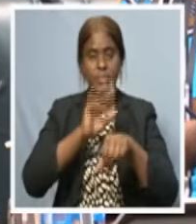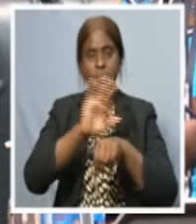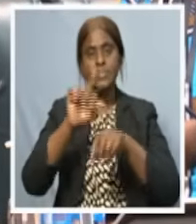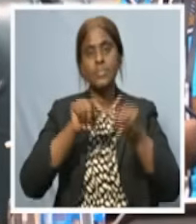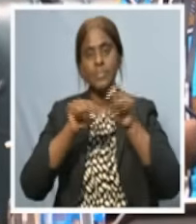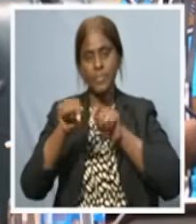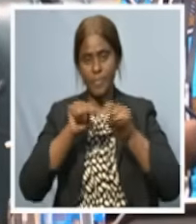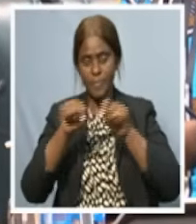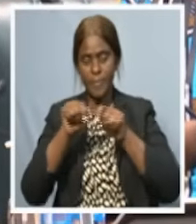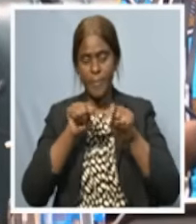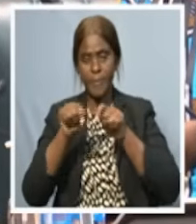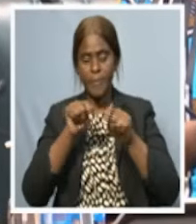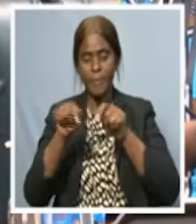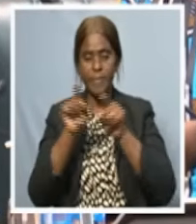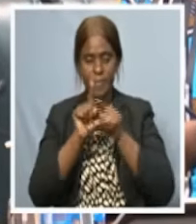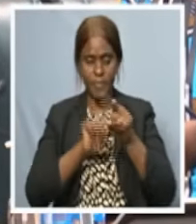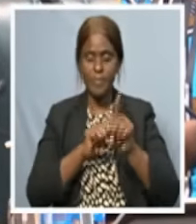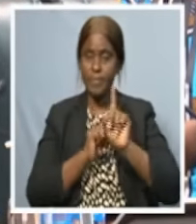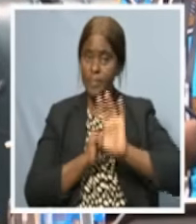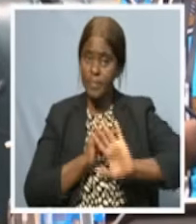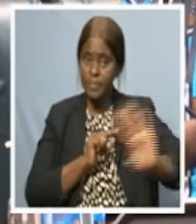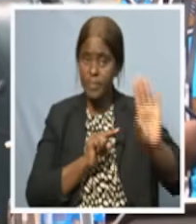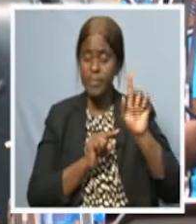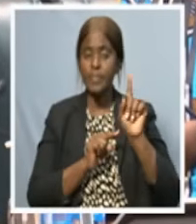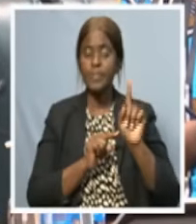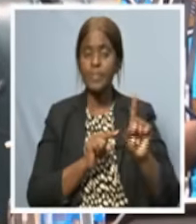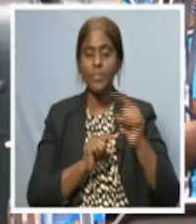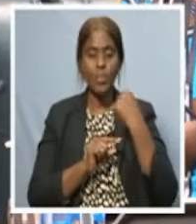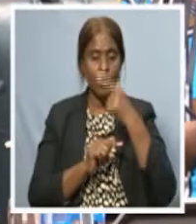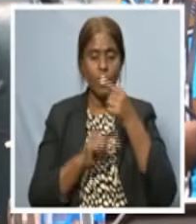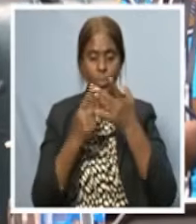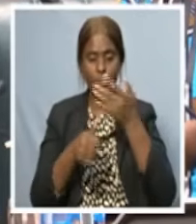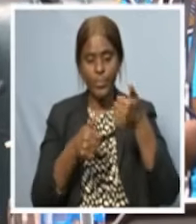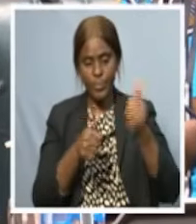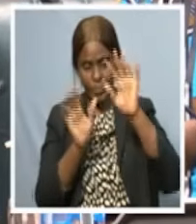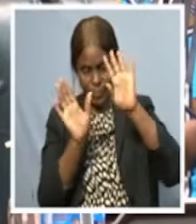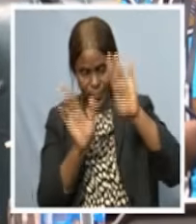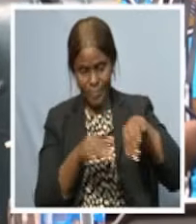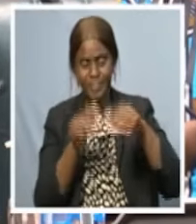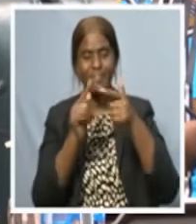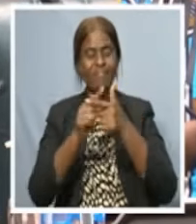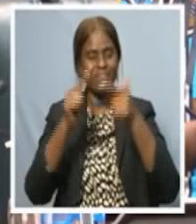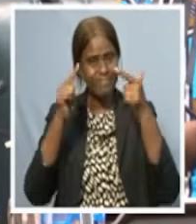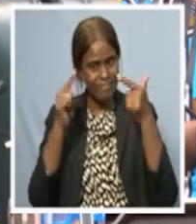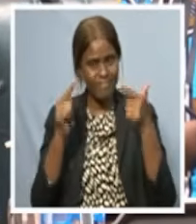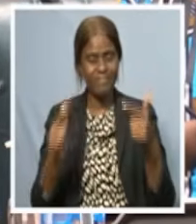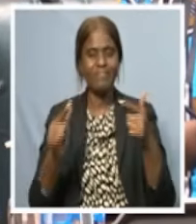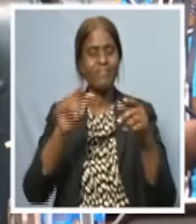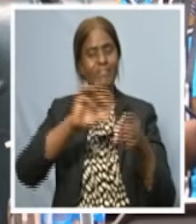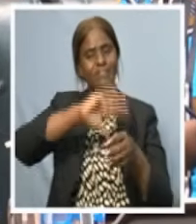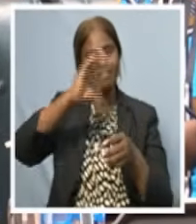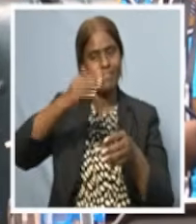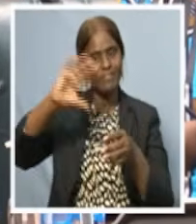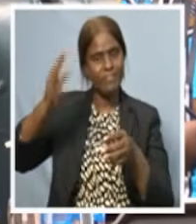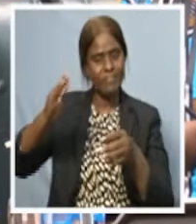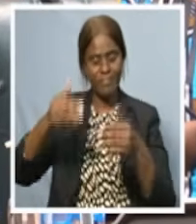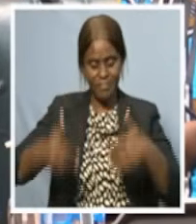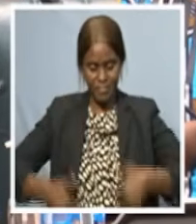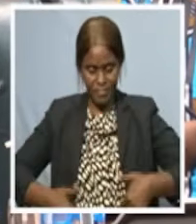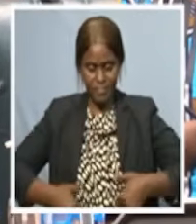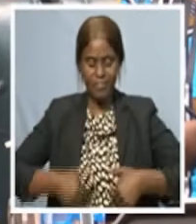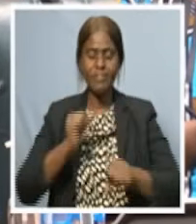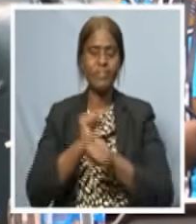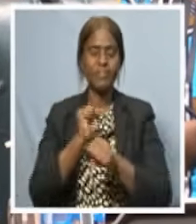reign are the ones that left a huge mountain of unemployed